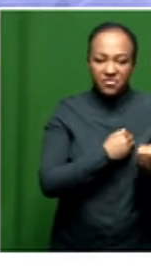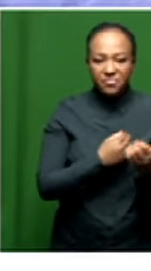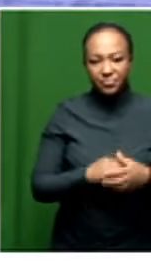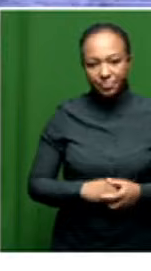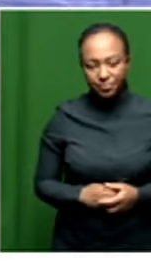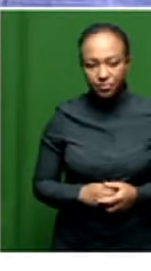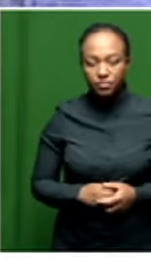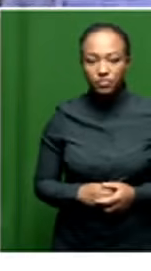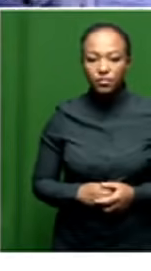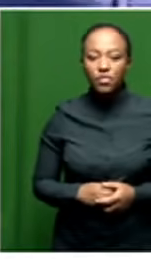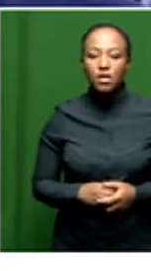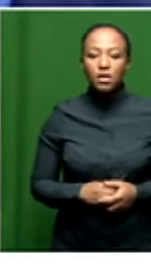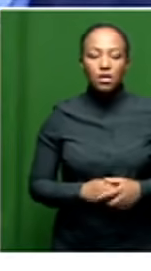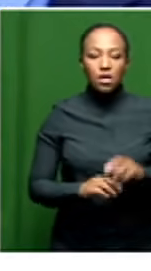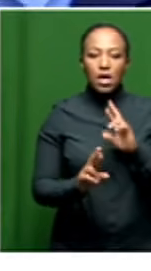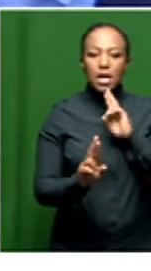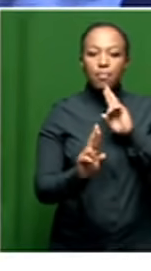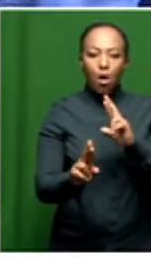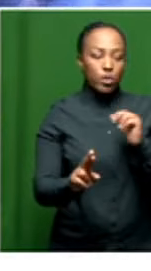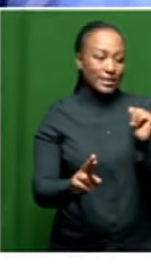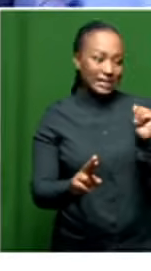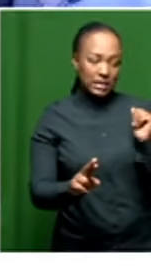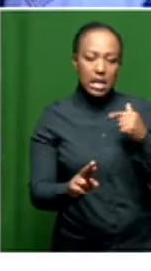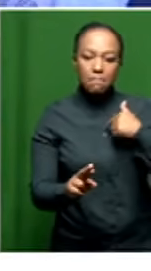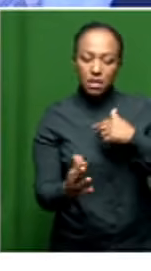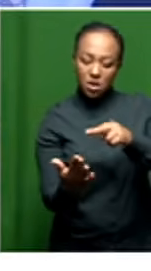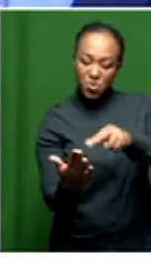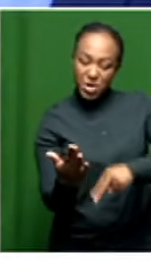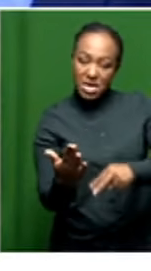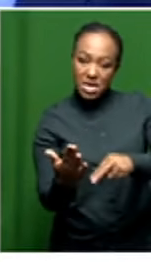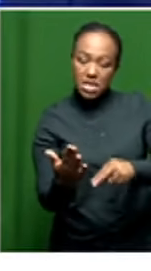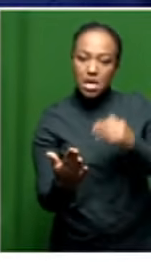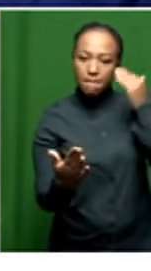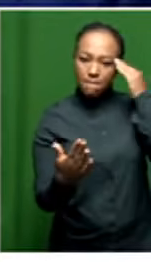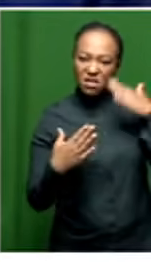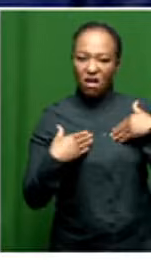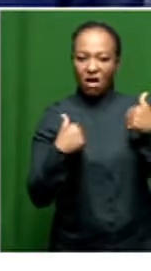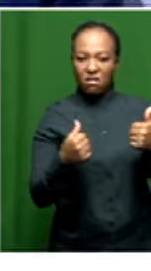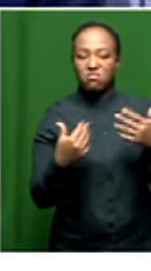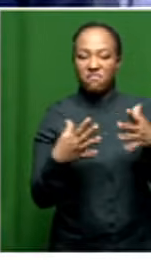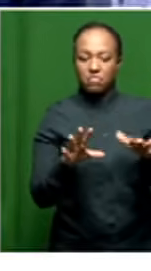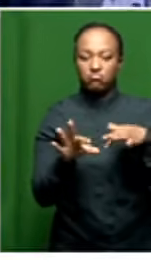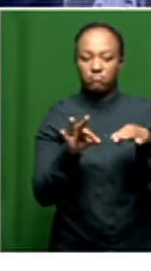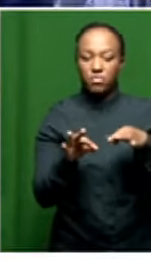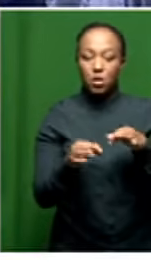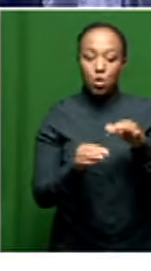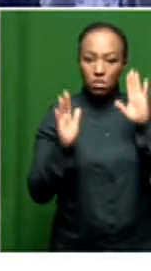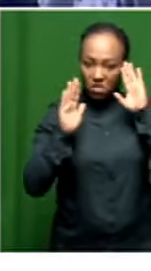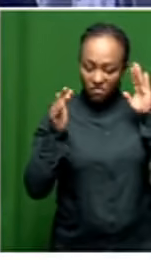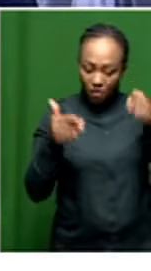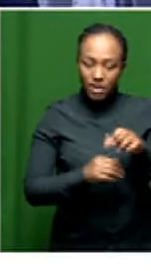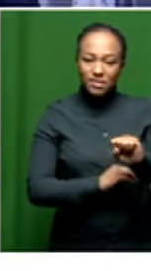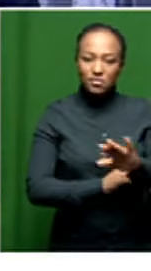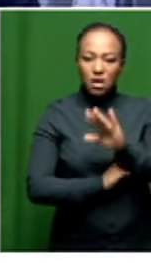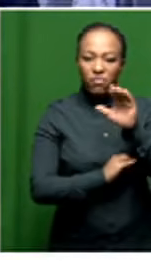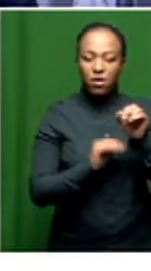the big reports that came out, and I was reading it yesterday, was talking about the mental health of, well, particularly focusing in on South Africans. As